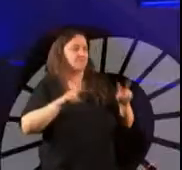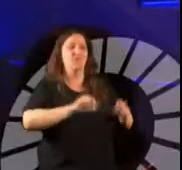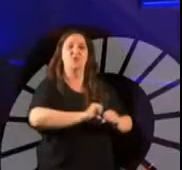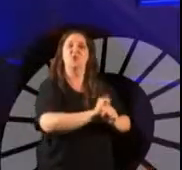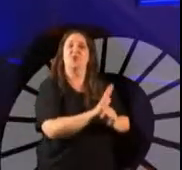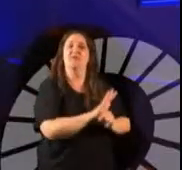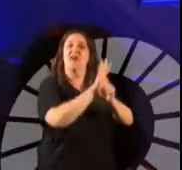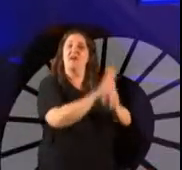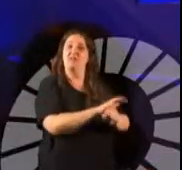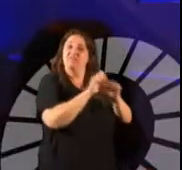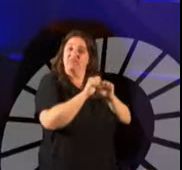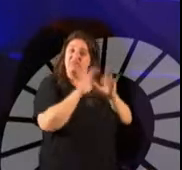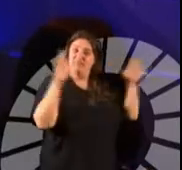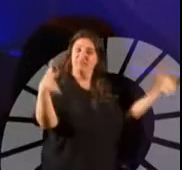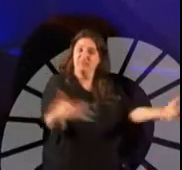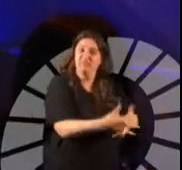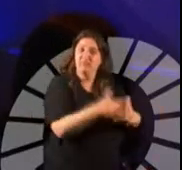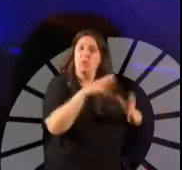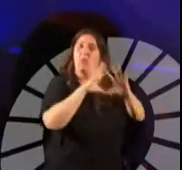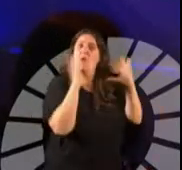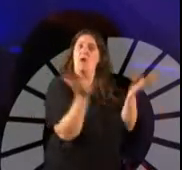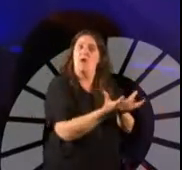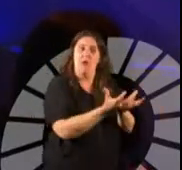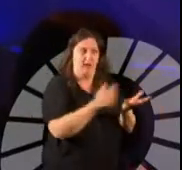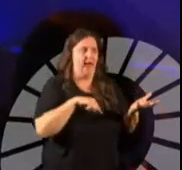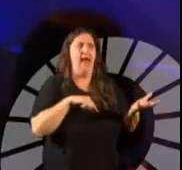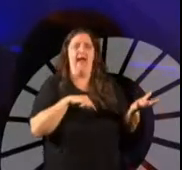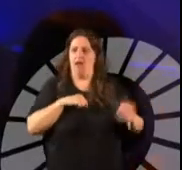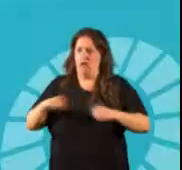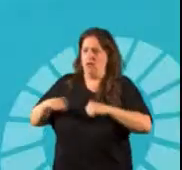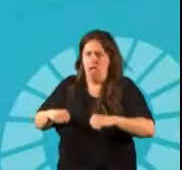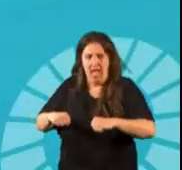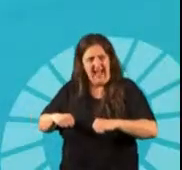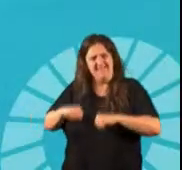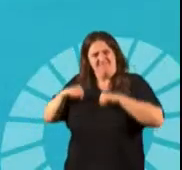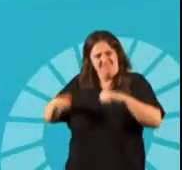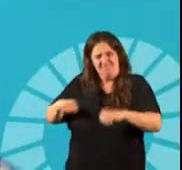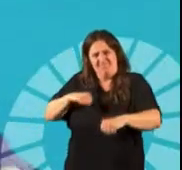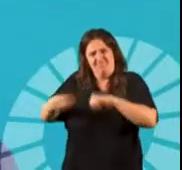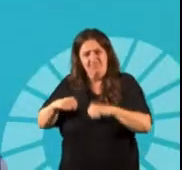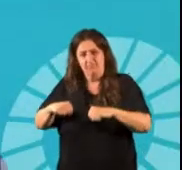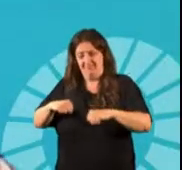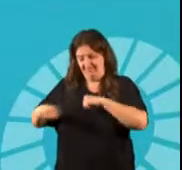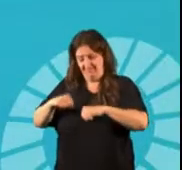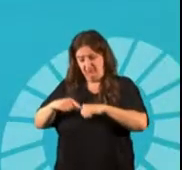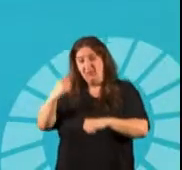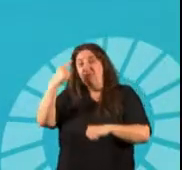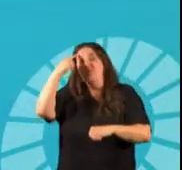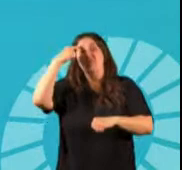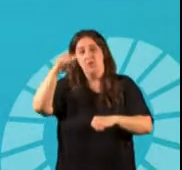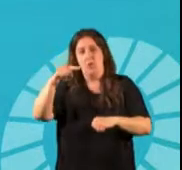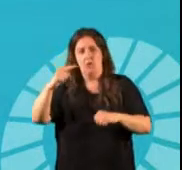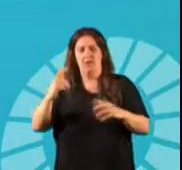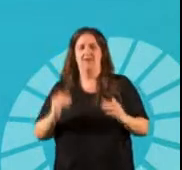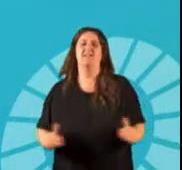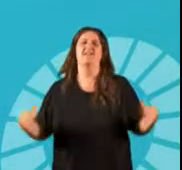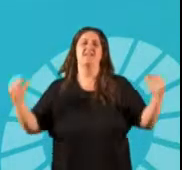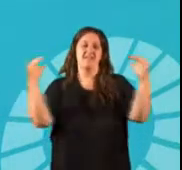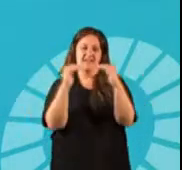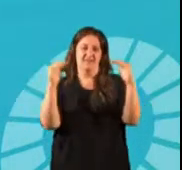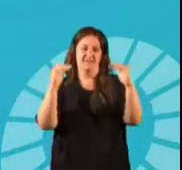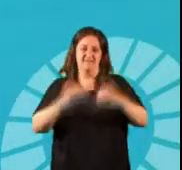the pandemic that we continue to fight against. And this has led to an incredible regression in terms of the issue of